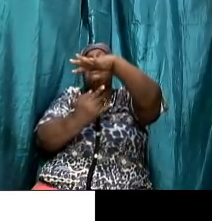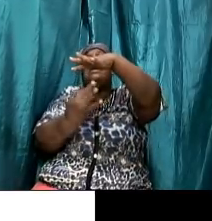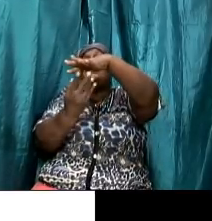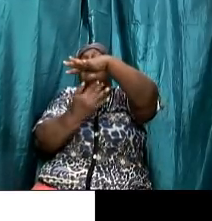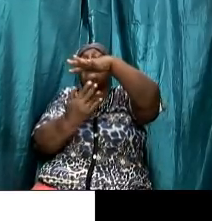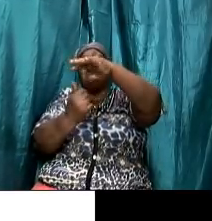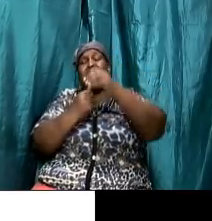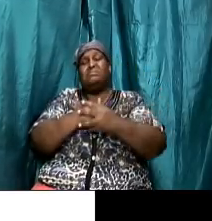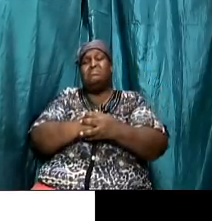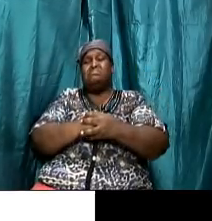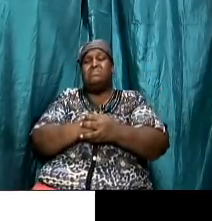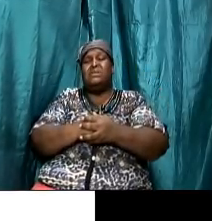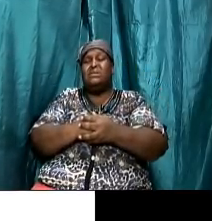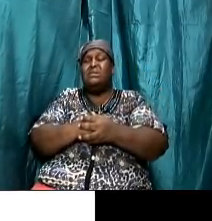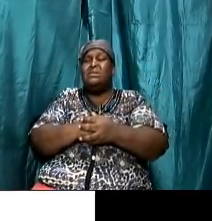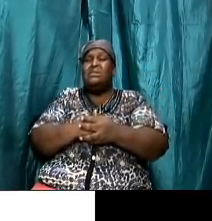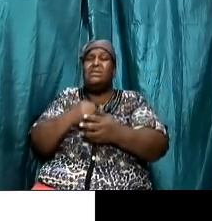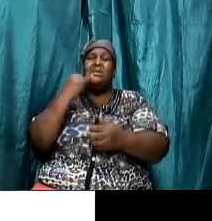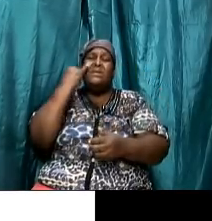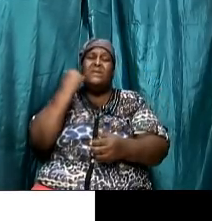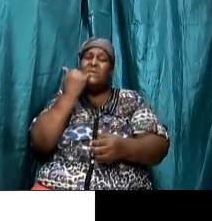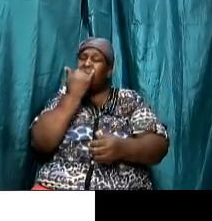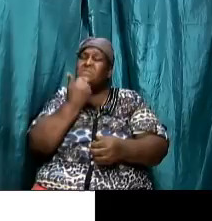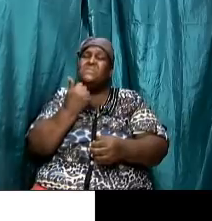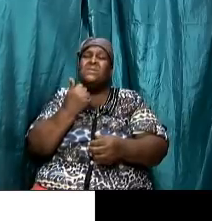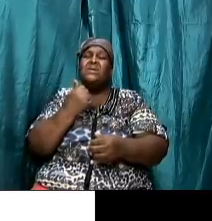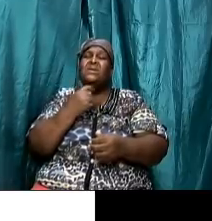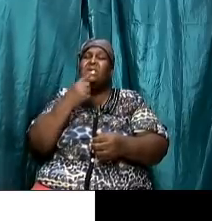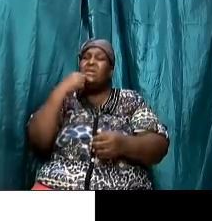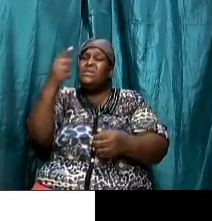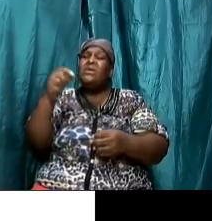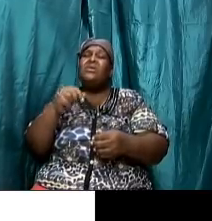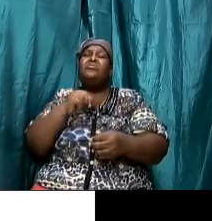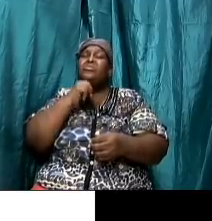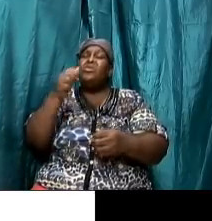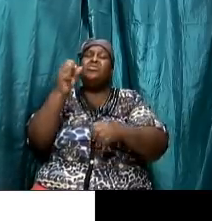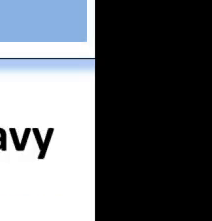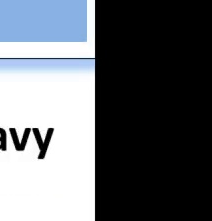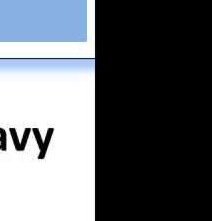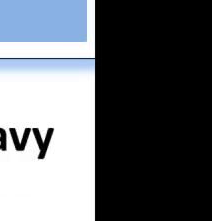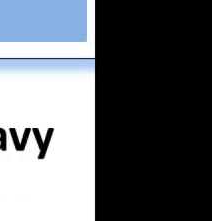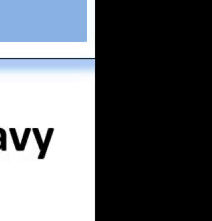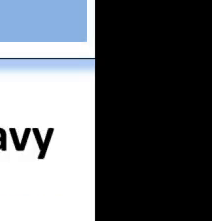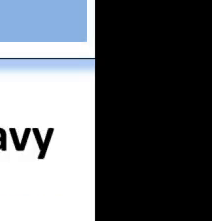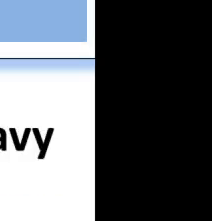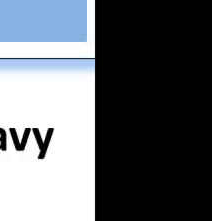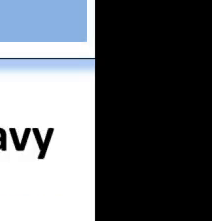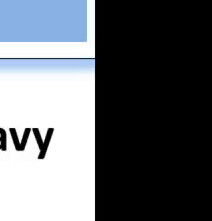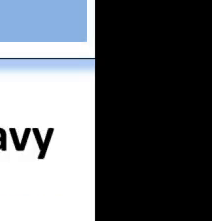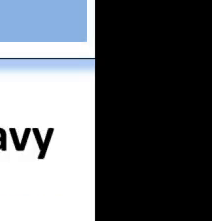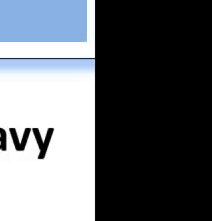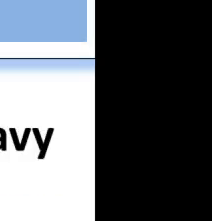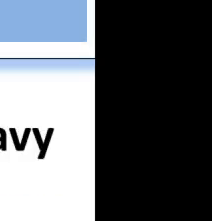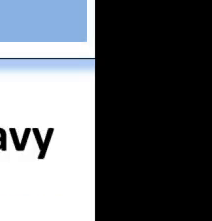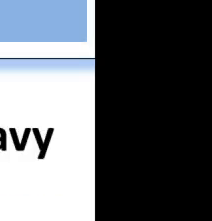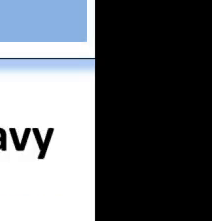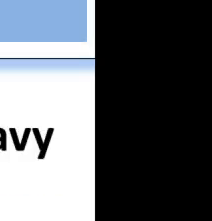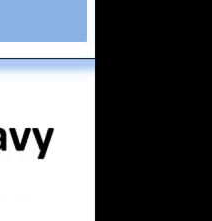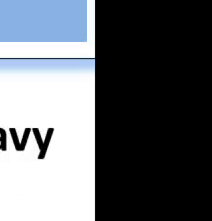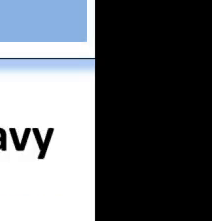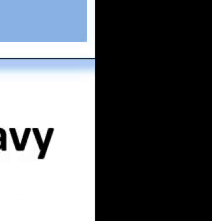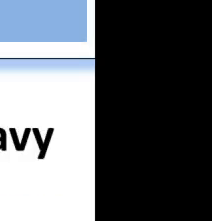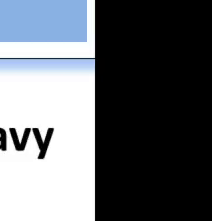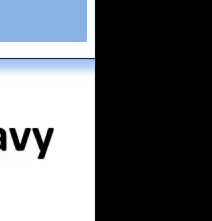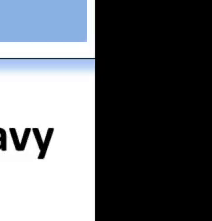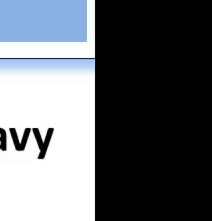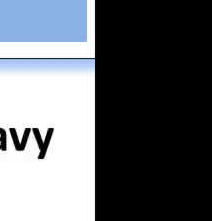they were told that they had to work the fields they were told that they not to bear any burden they